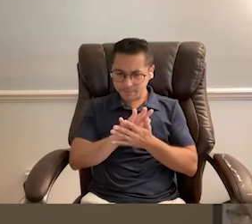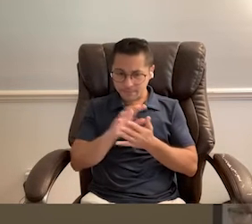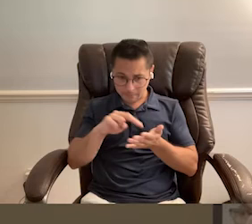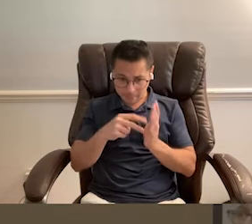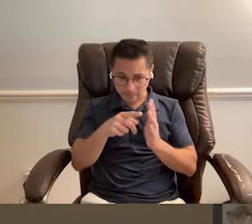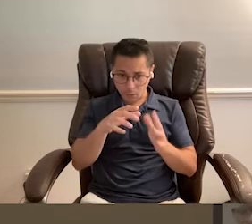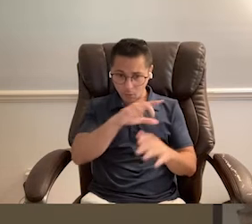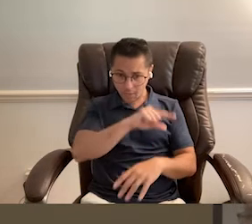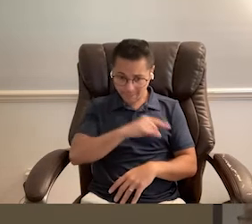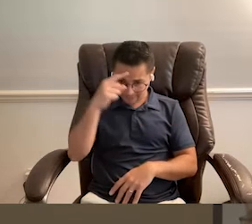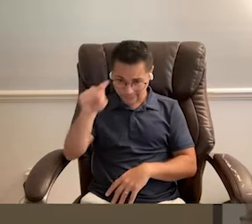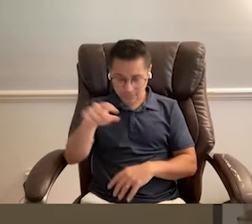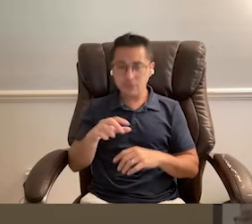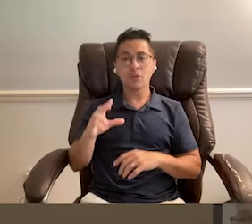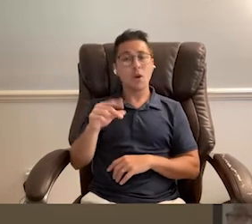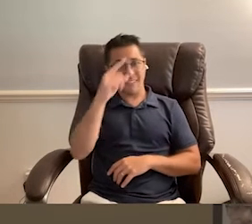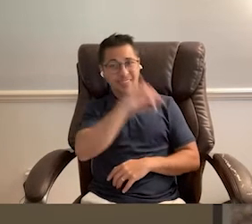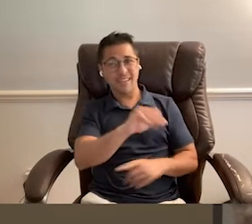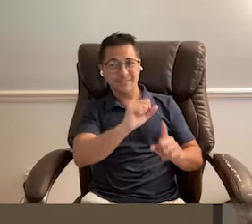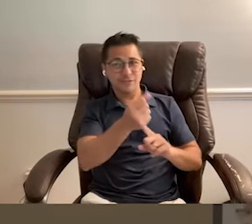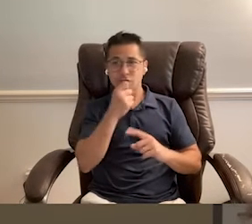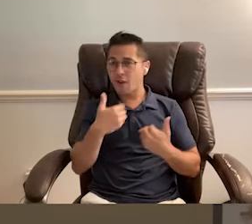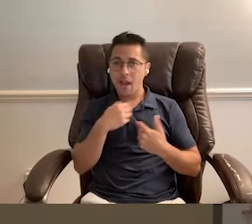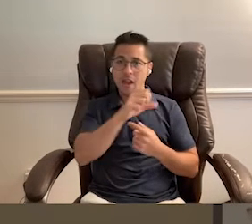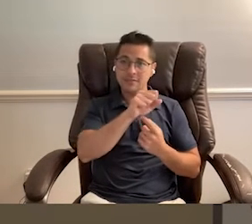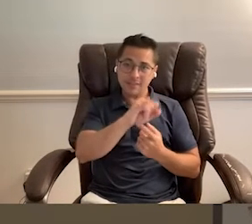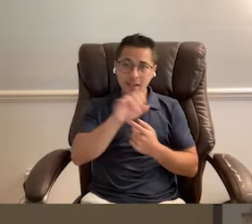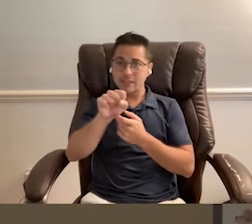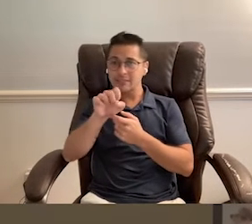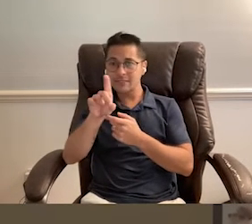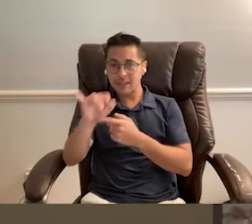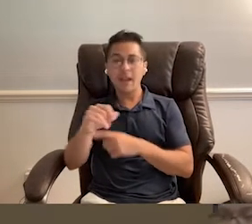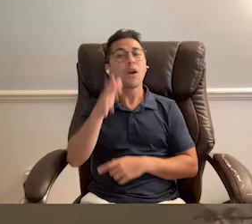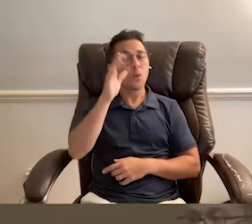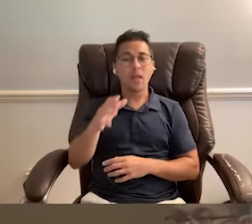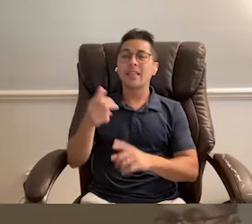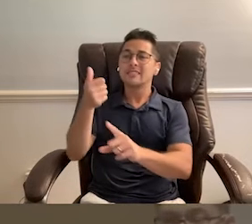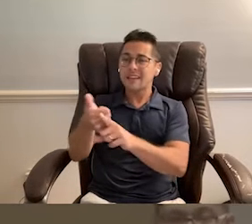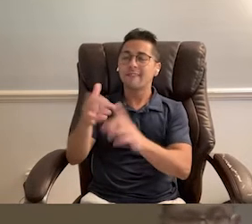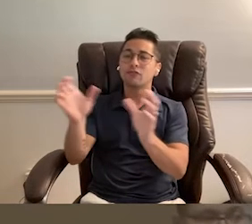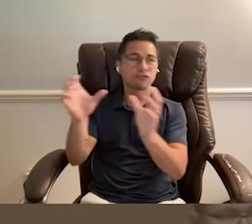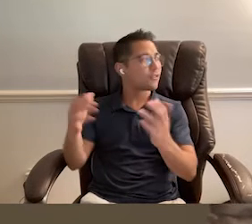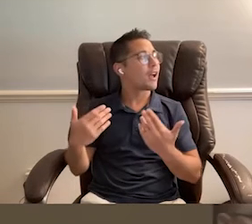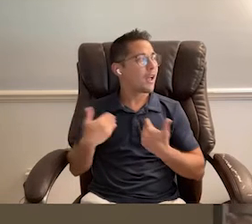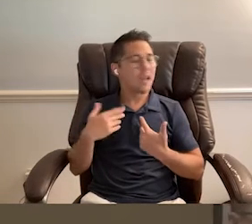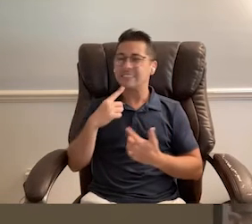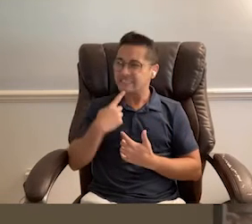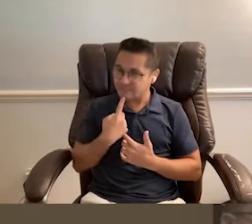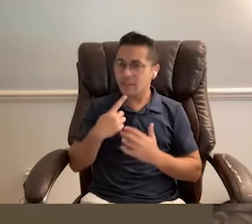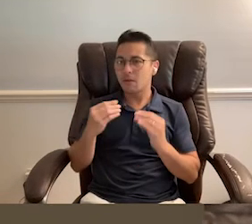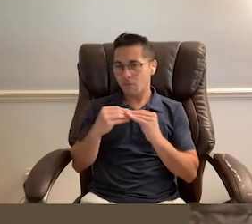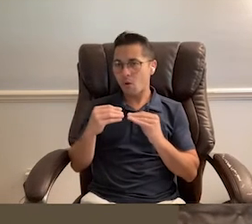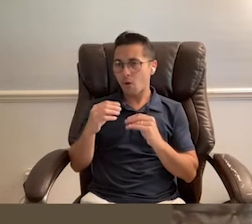in that situation, they don't have SSI or SSDI, they would self-certify that they have a severe marked functional limitation. Thank you. And